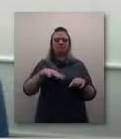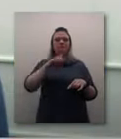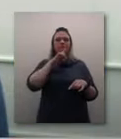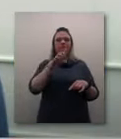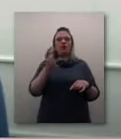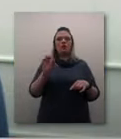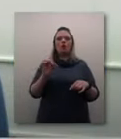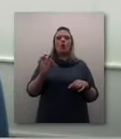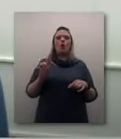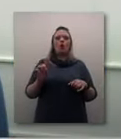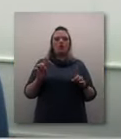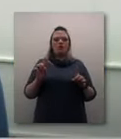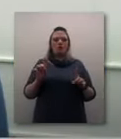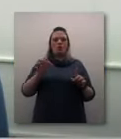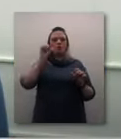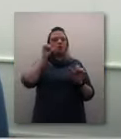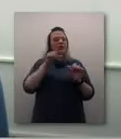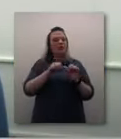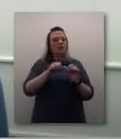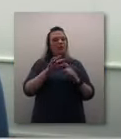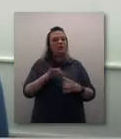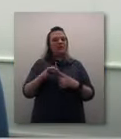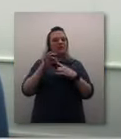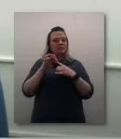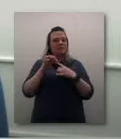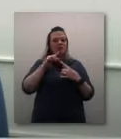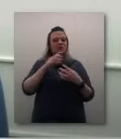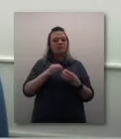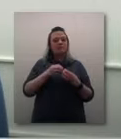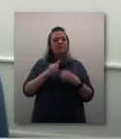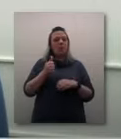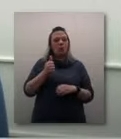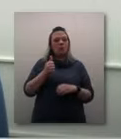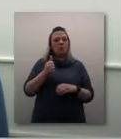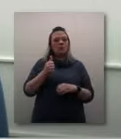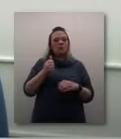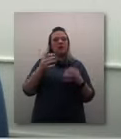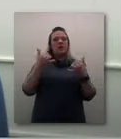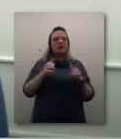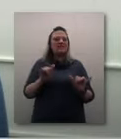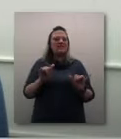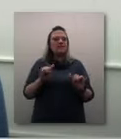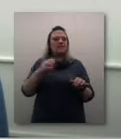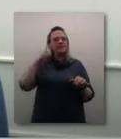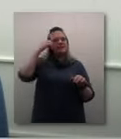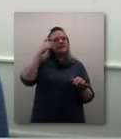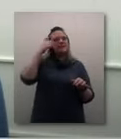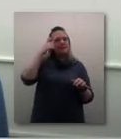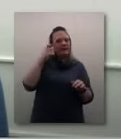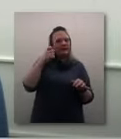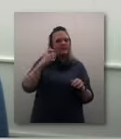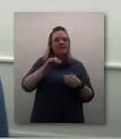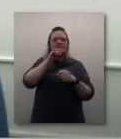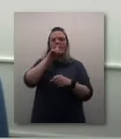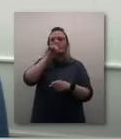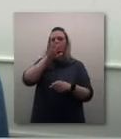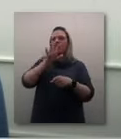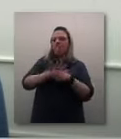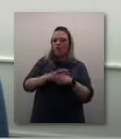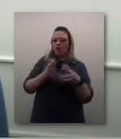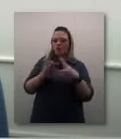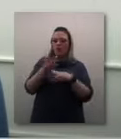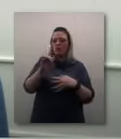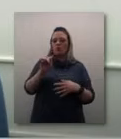just remember the caveat is most of them are still suspected and they haven't been confirmed by